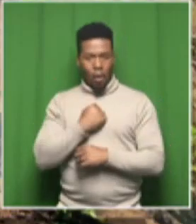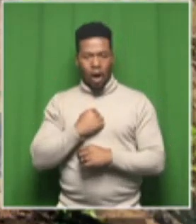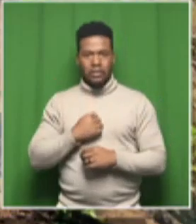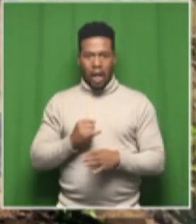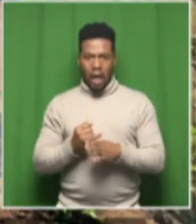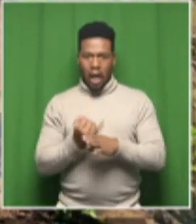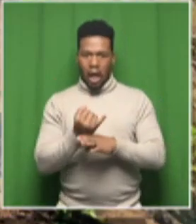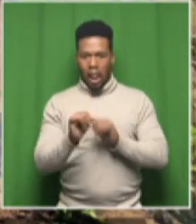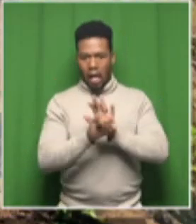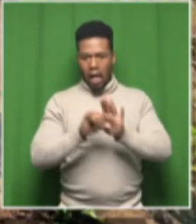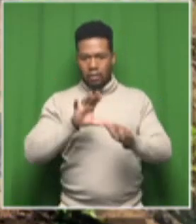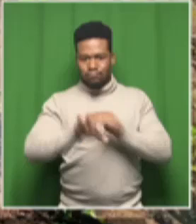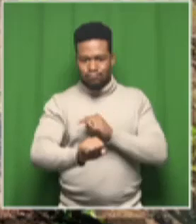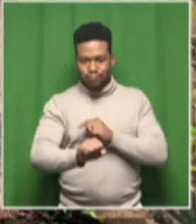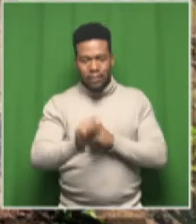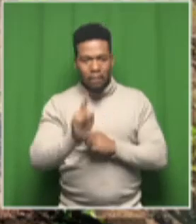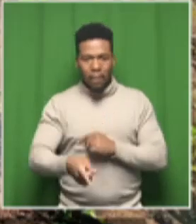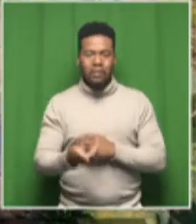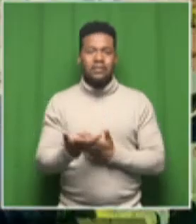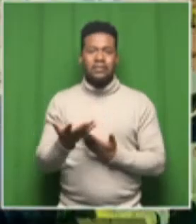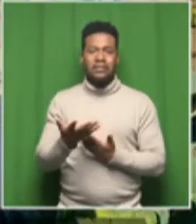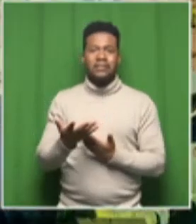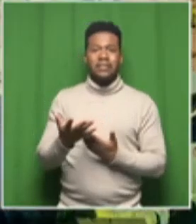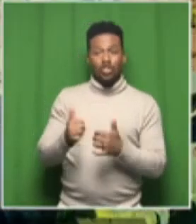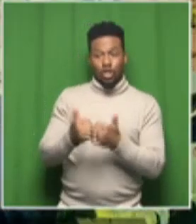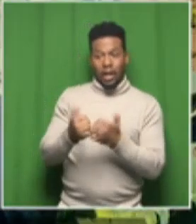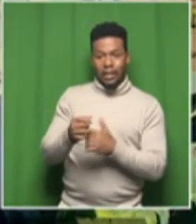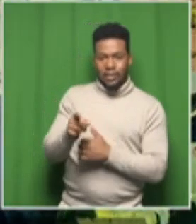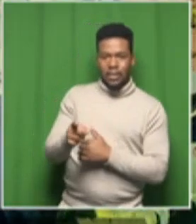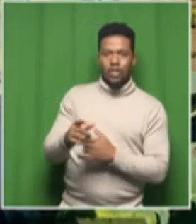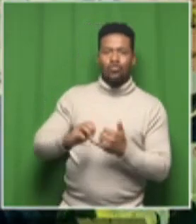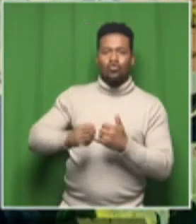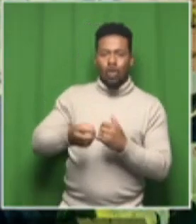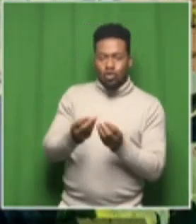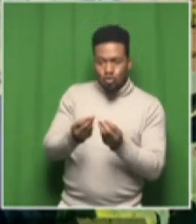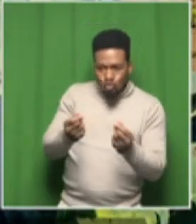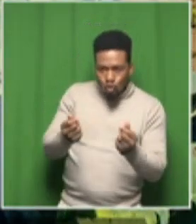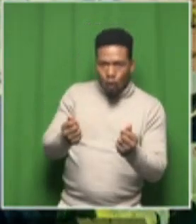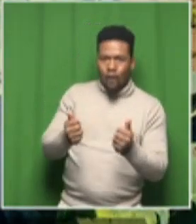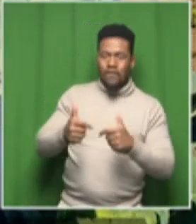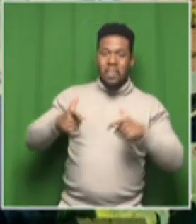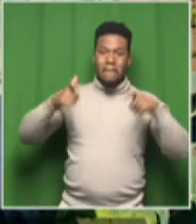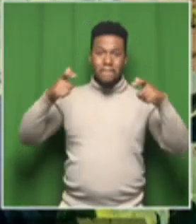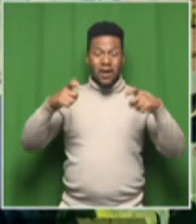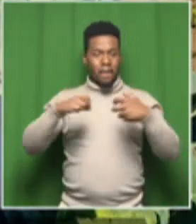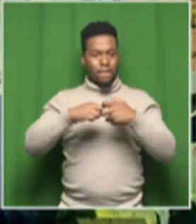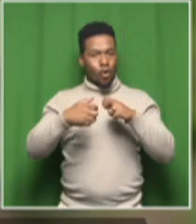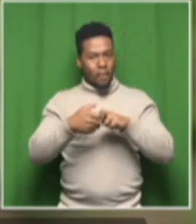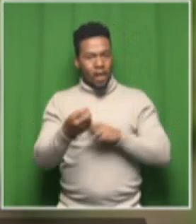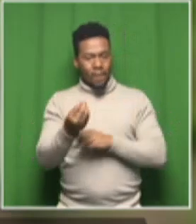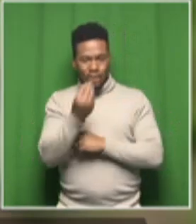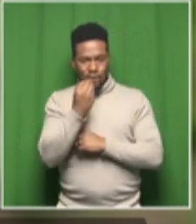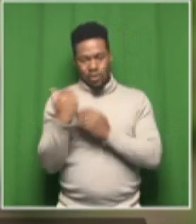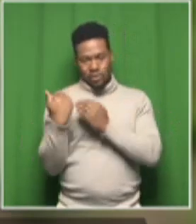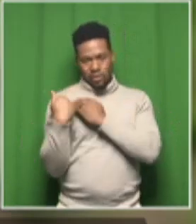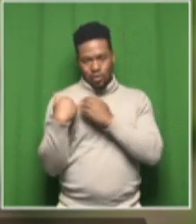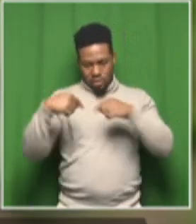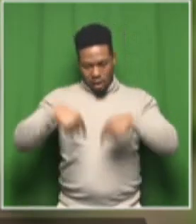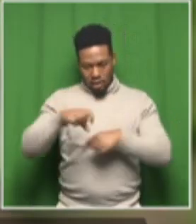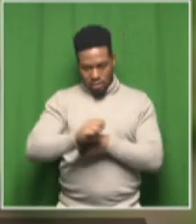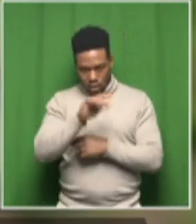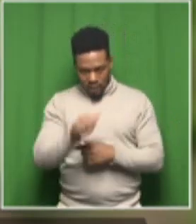where those surpluses are so that we can intercept it and use that to address the huge problem of food insecurity across South Africa. Andy,